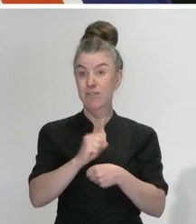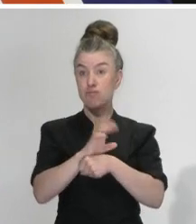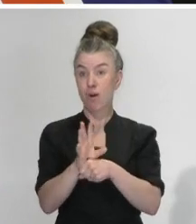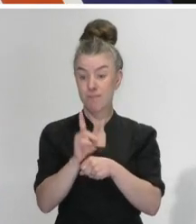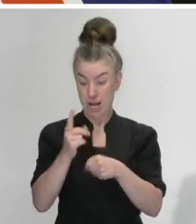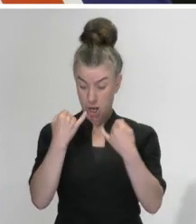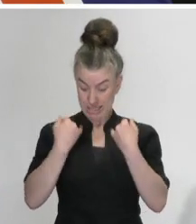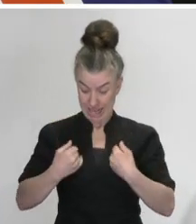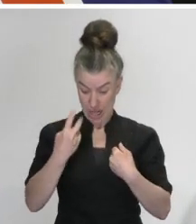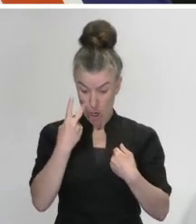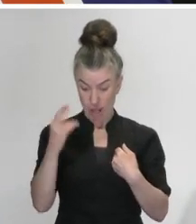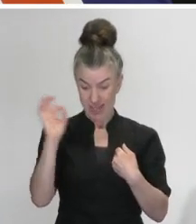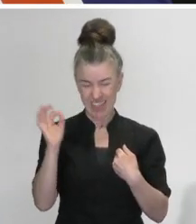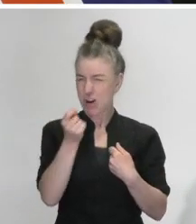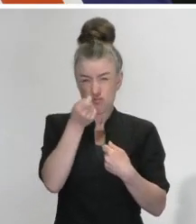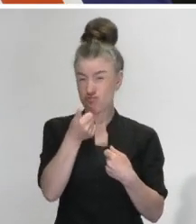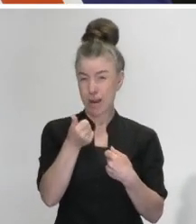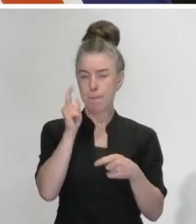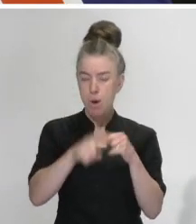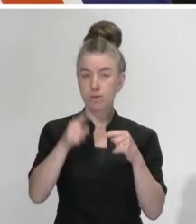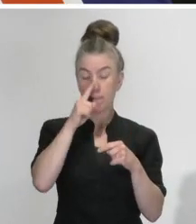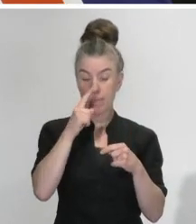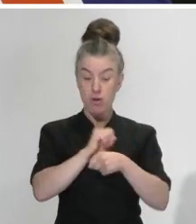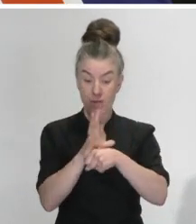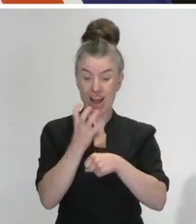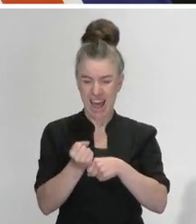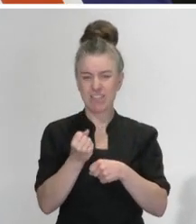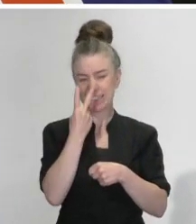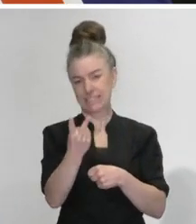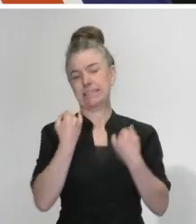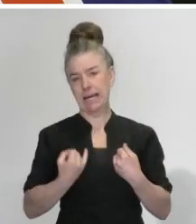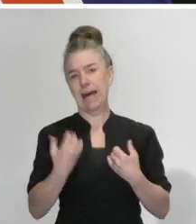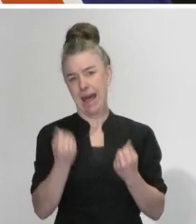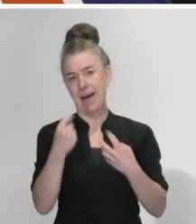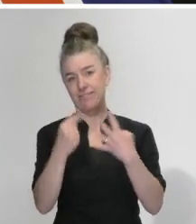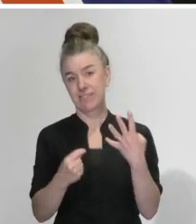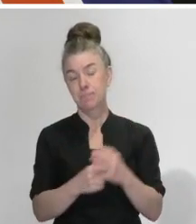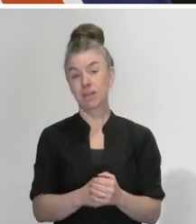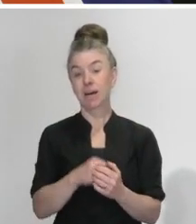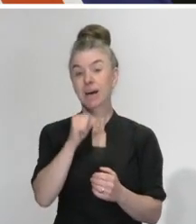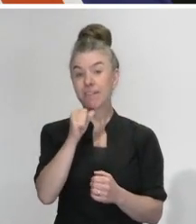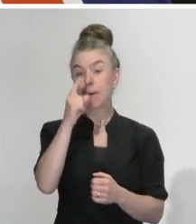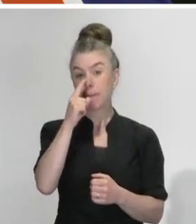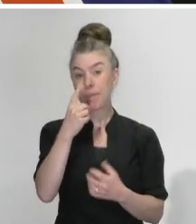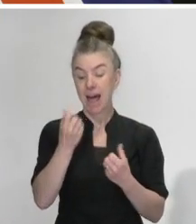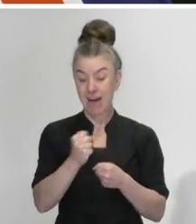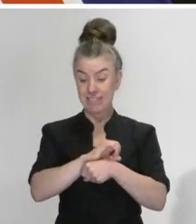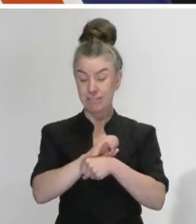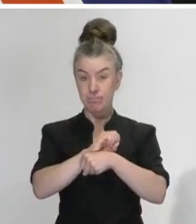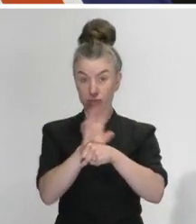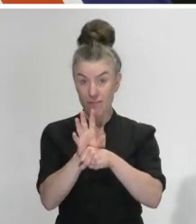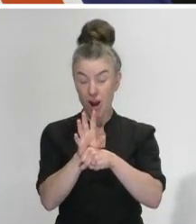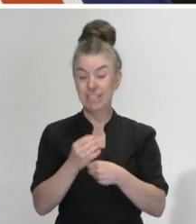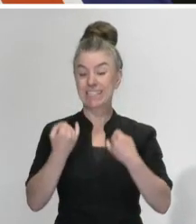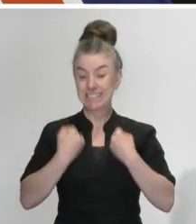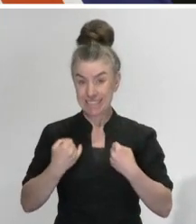world. And also the point I made there, that even if the infection is asymptomatic, those precautions, those basic precautions,